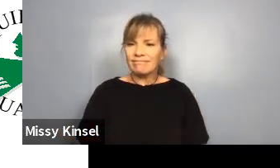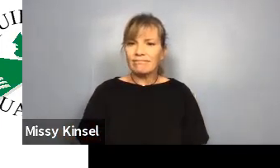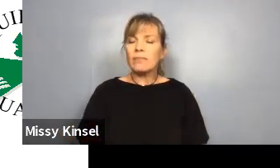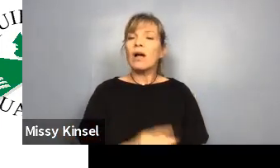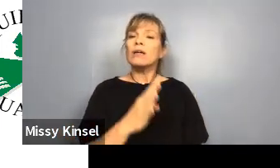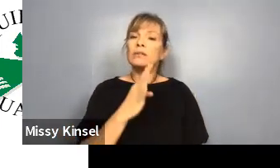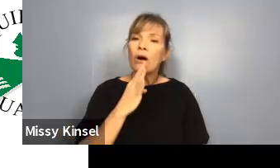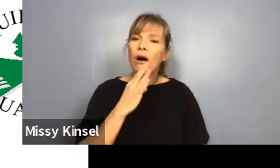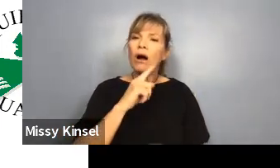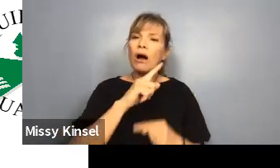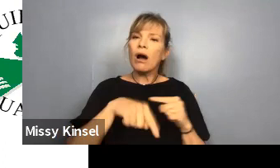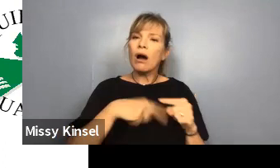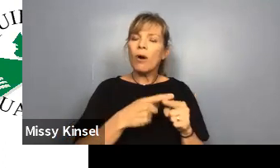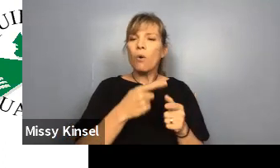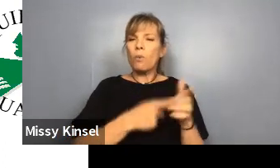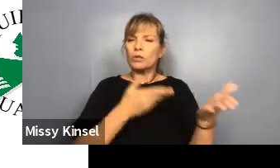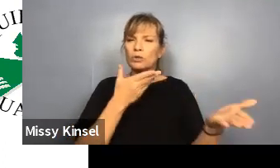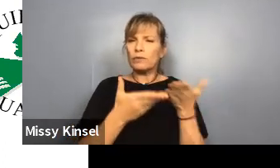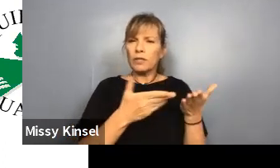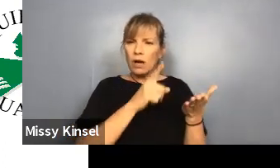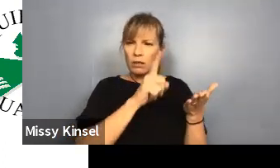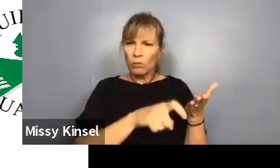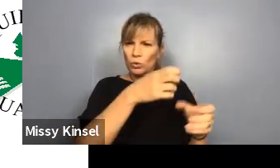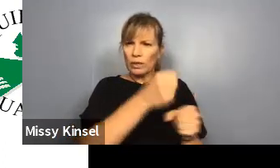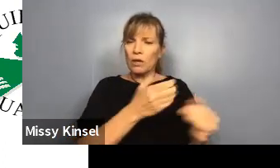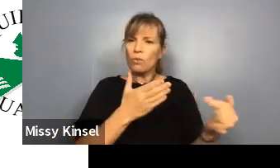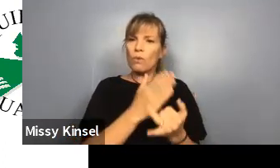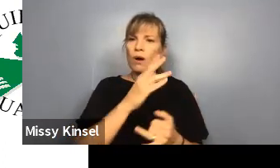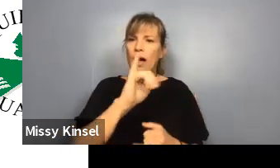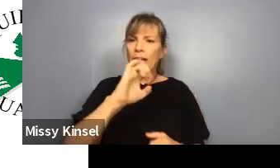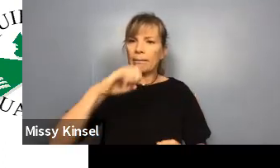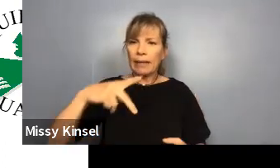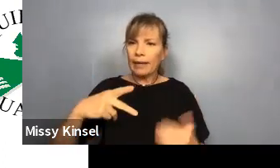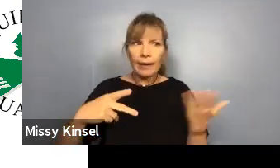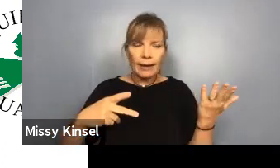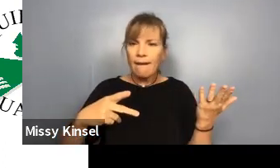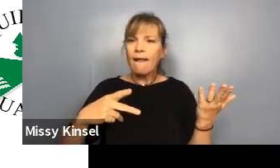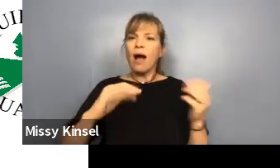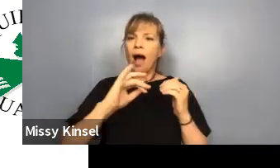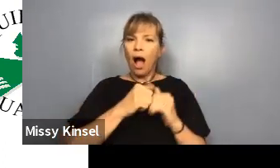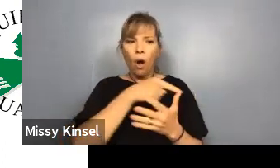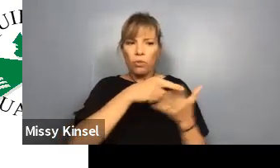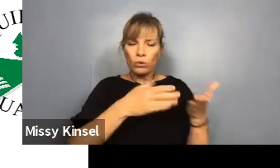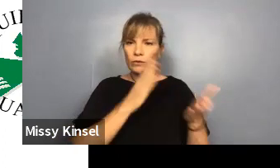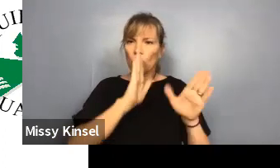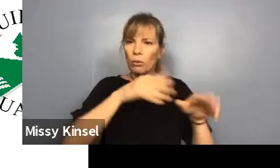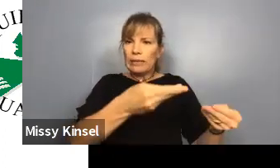talk about what services he's supposed to be getting through his IEP and how those are going to be provided, even